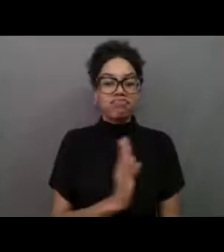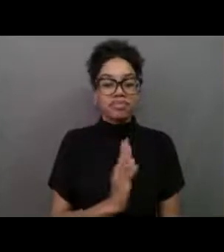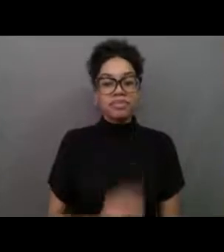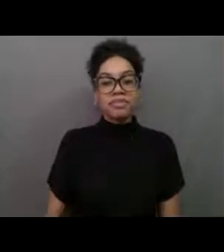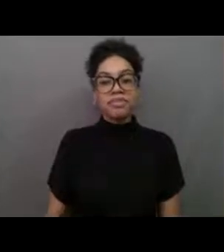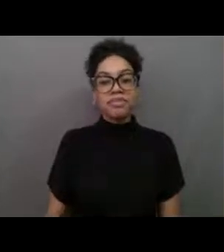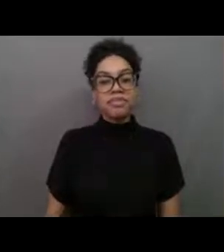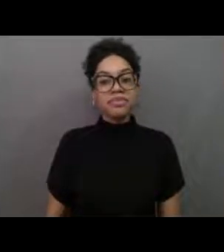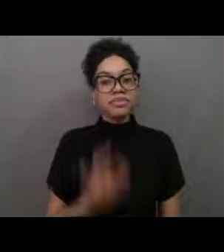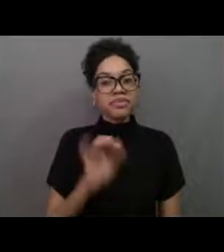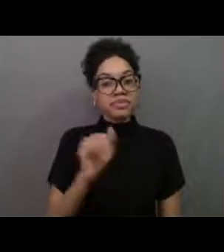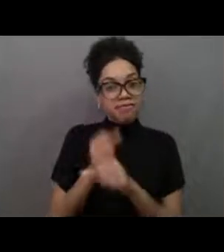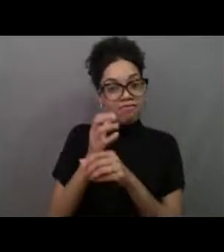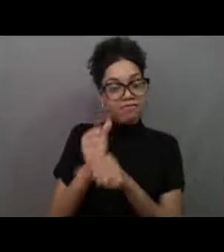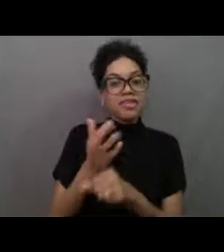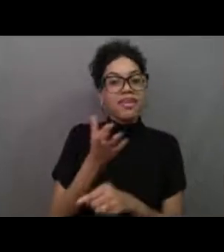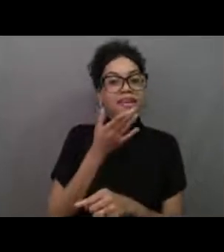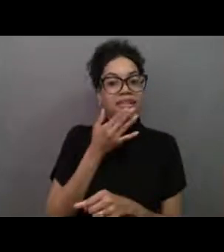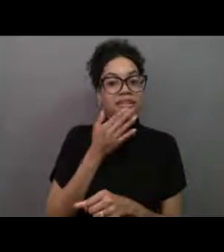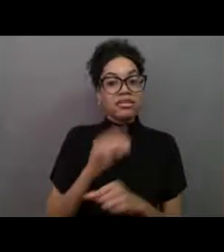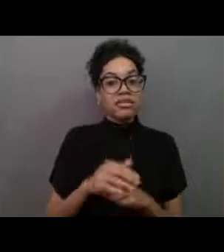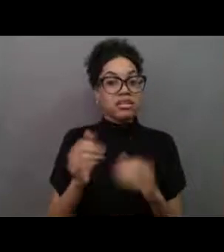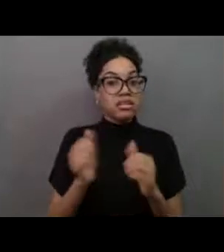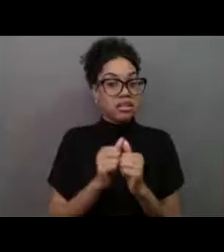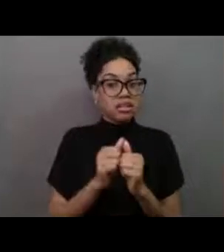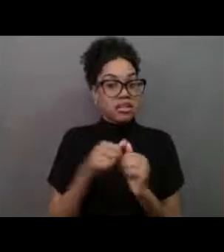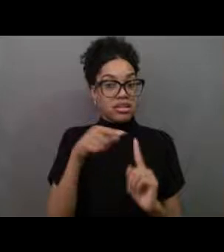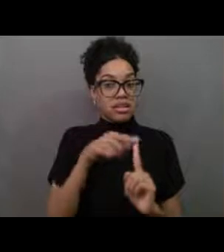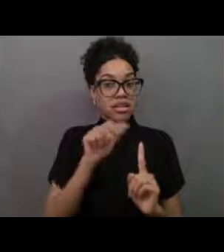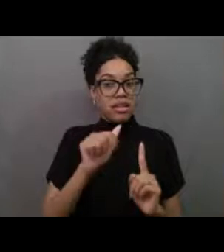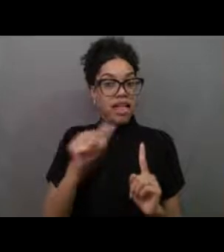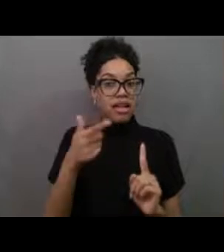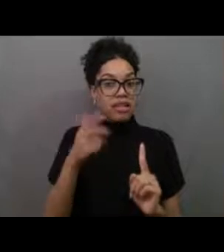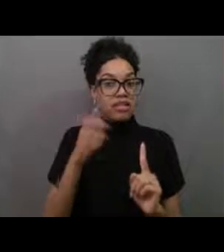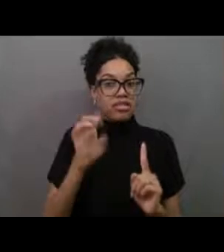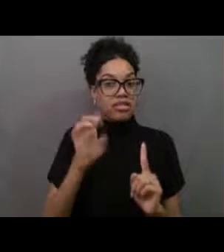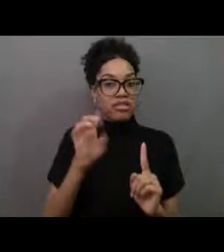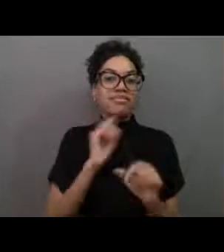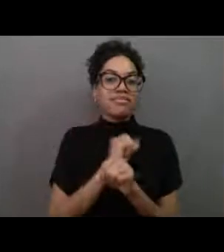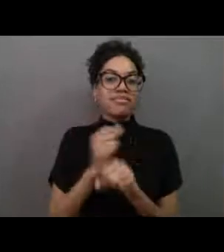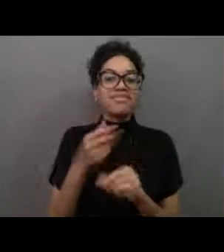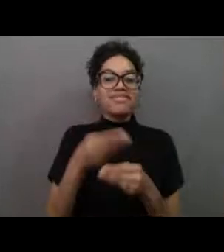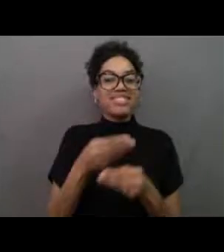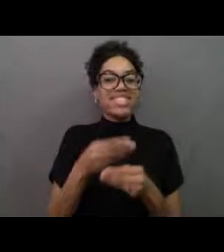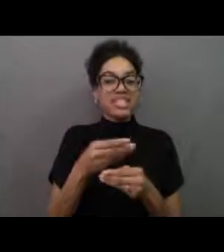color, but without the algae also help them to feed through the process of photosynthesis.